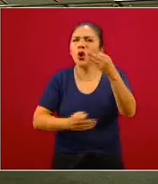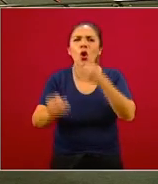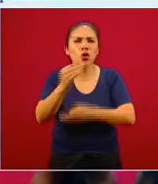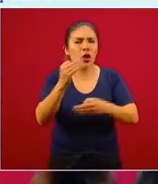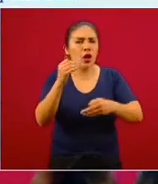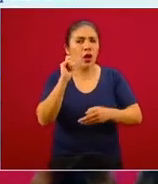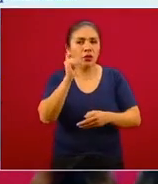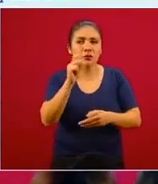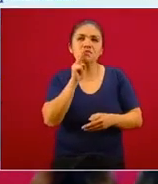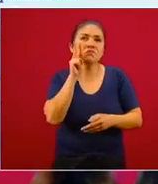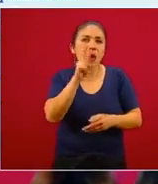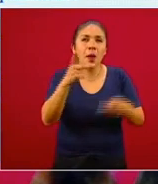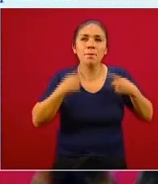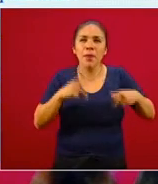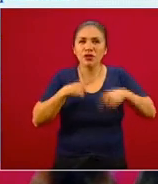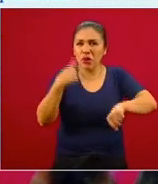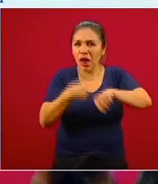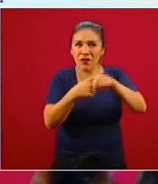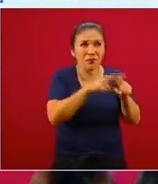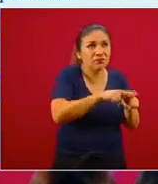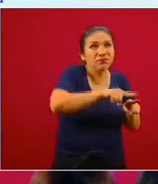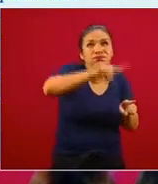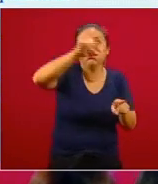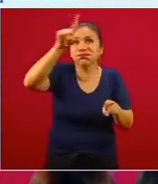objective number 2.